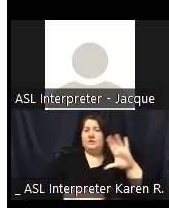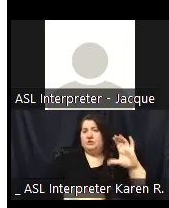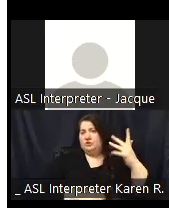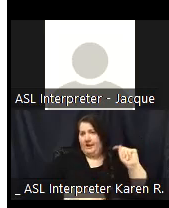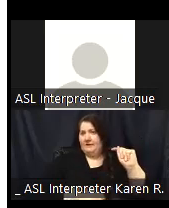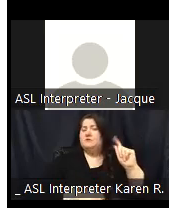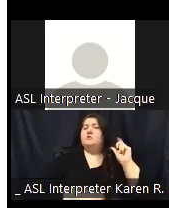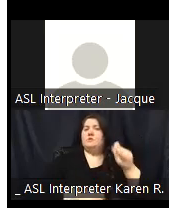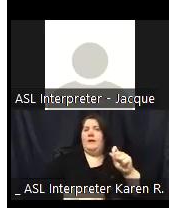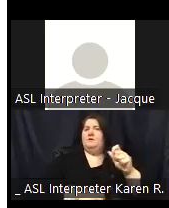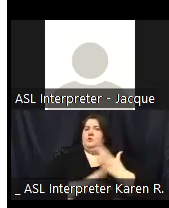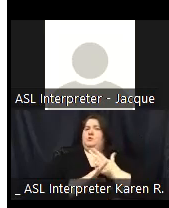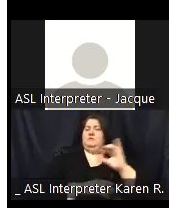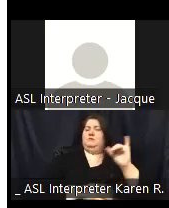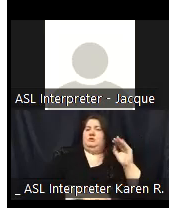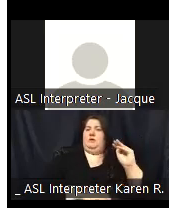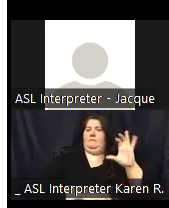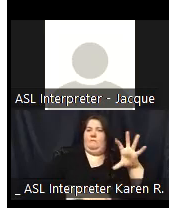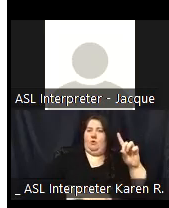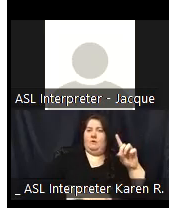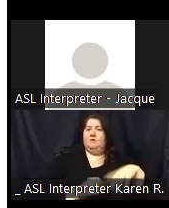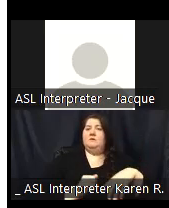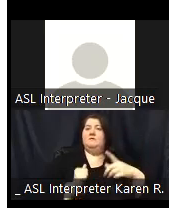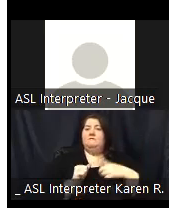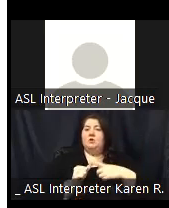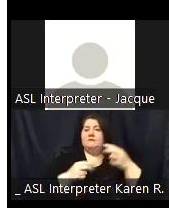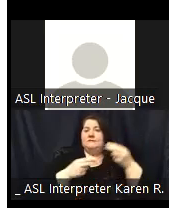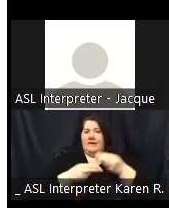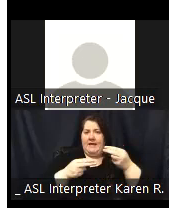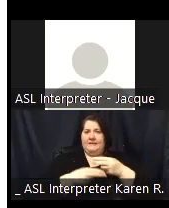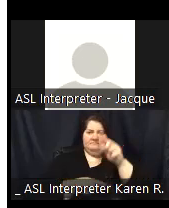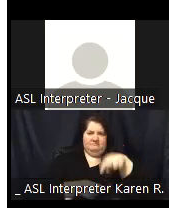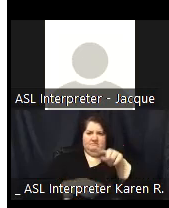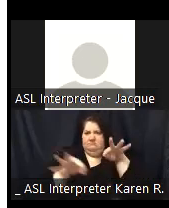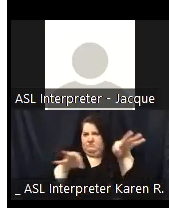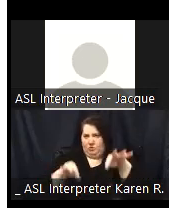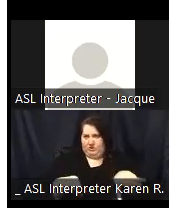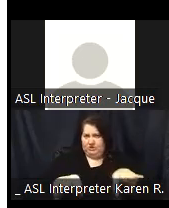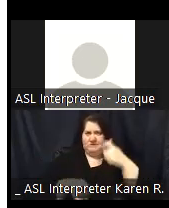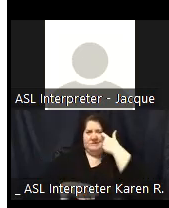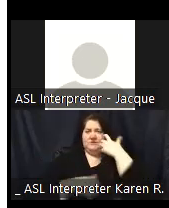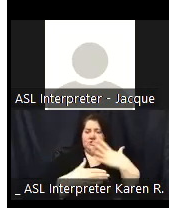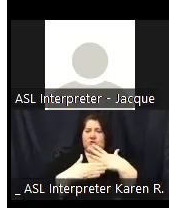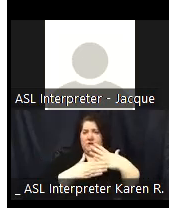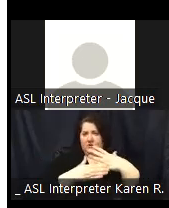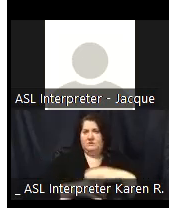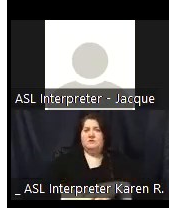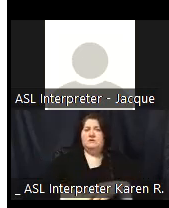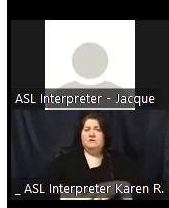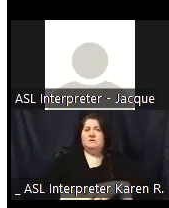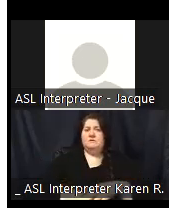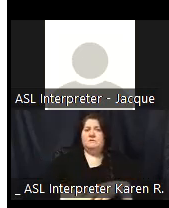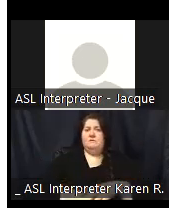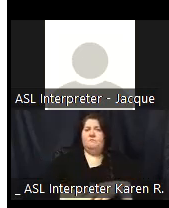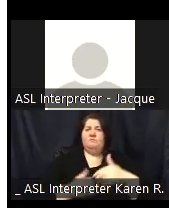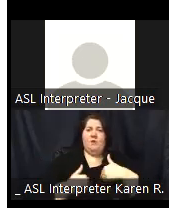everybody has that. The first slide goes over the same instructions that I just shared. So you have